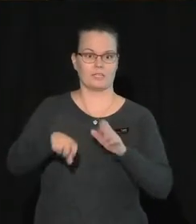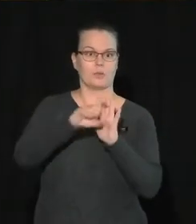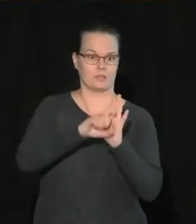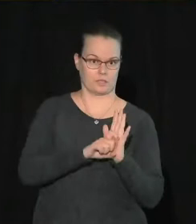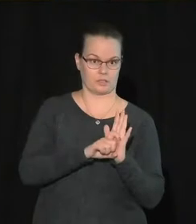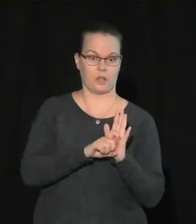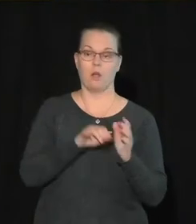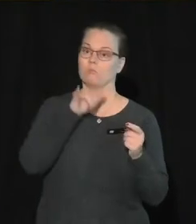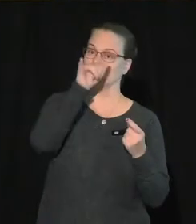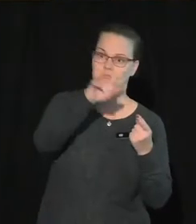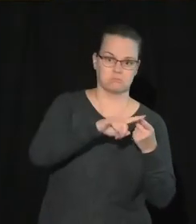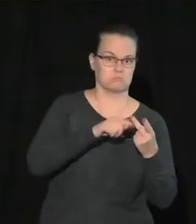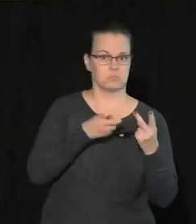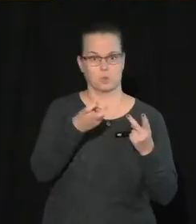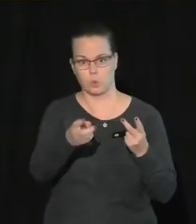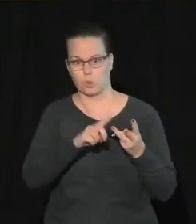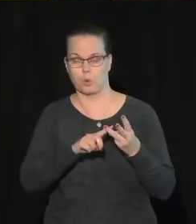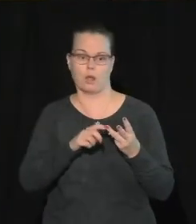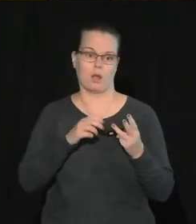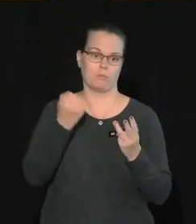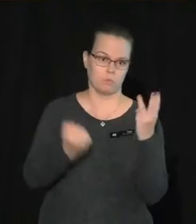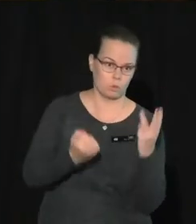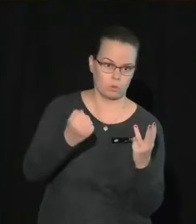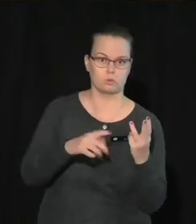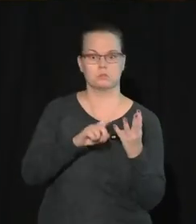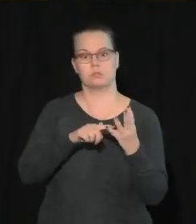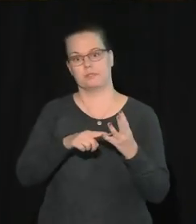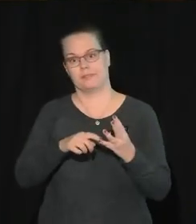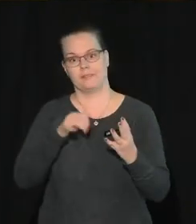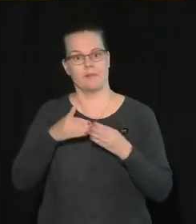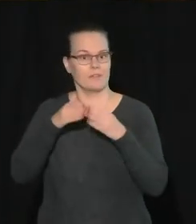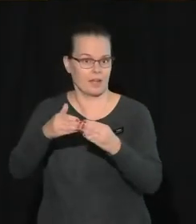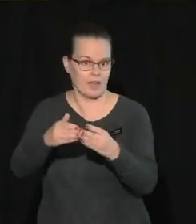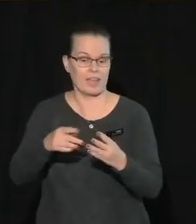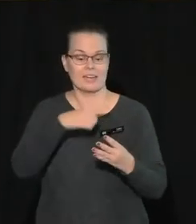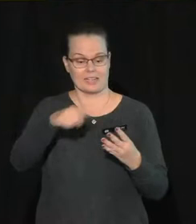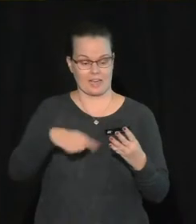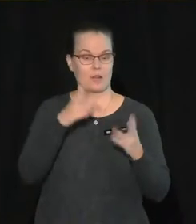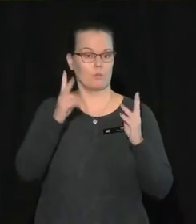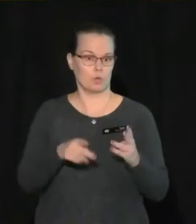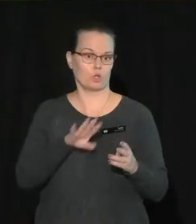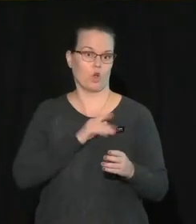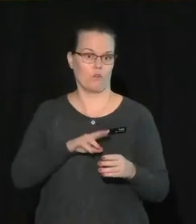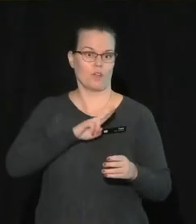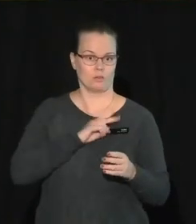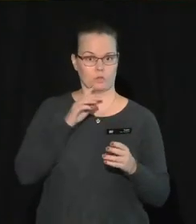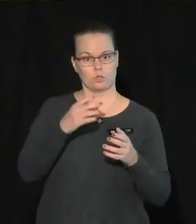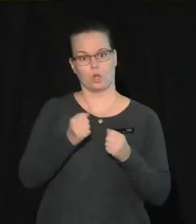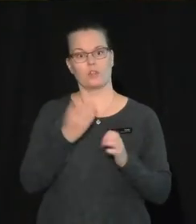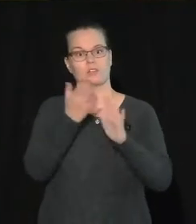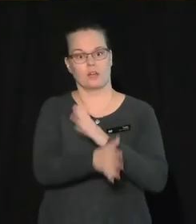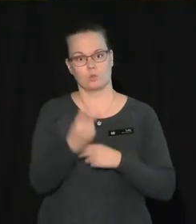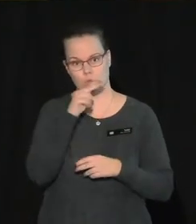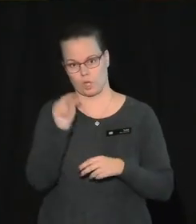transport: air, bus, rail, and waterborne. And we are covering certain elements of